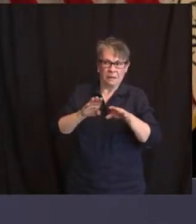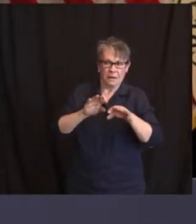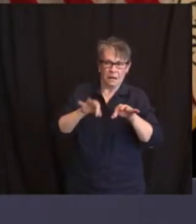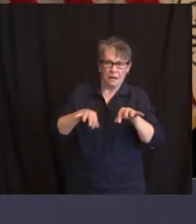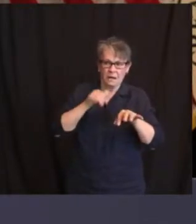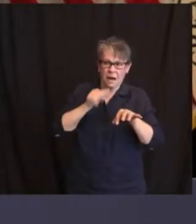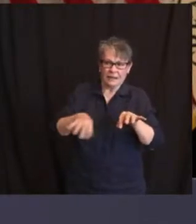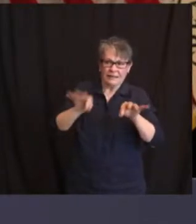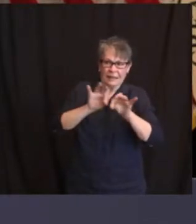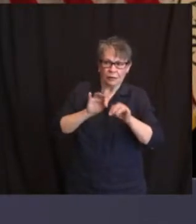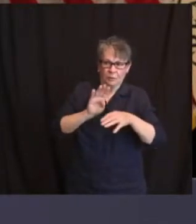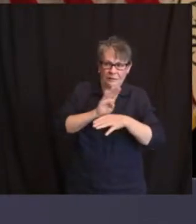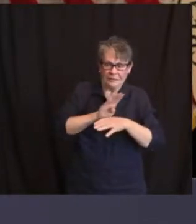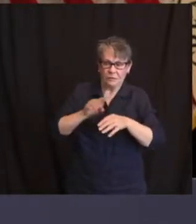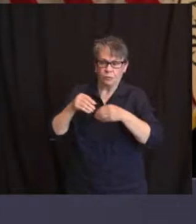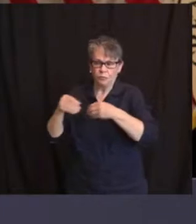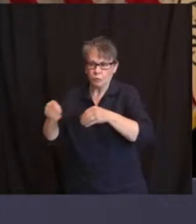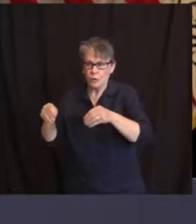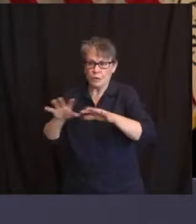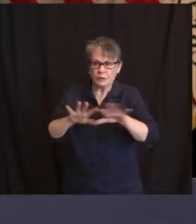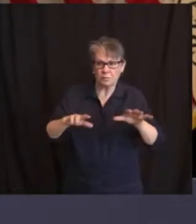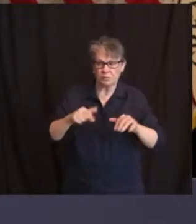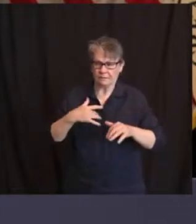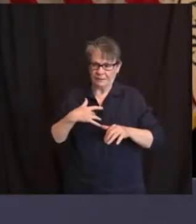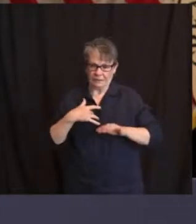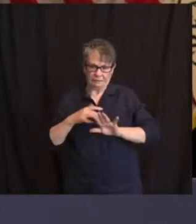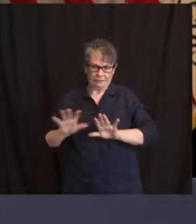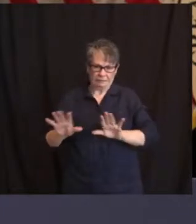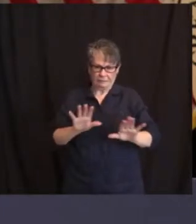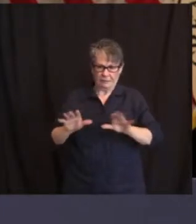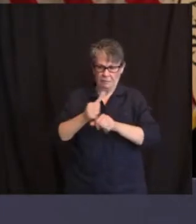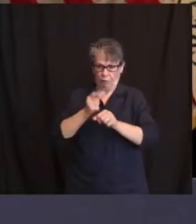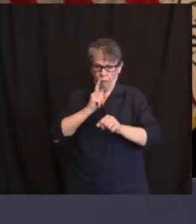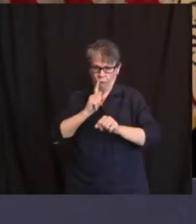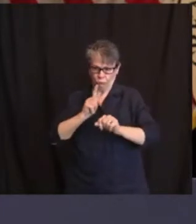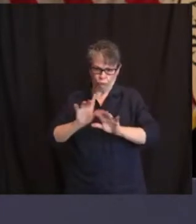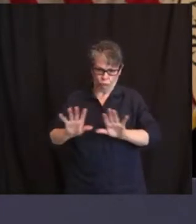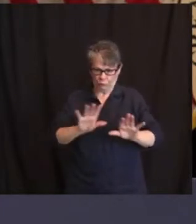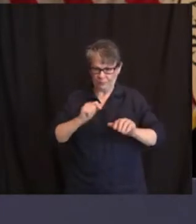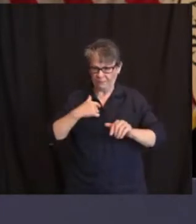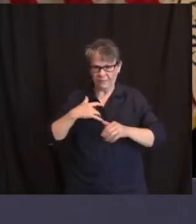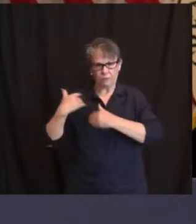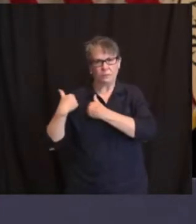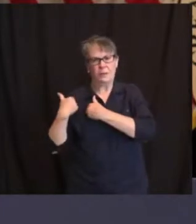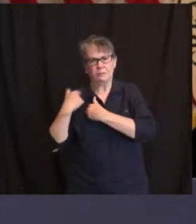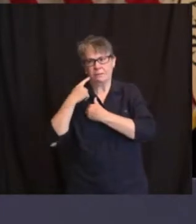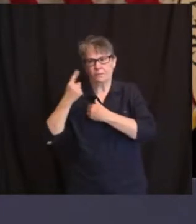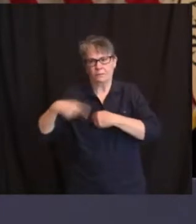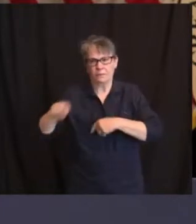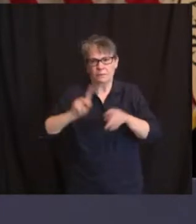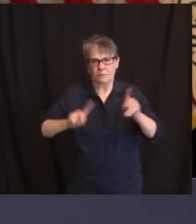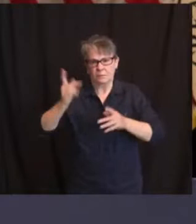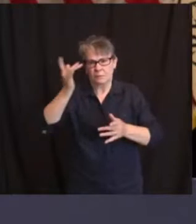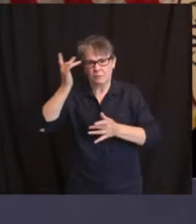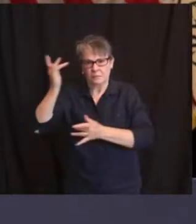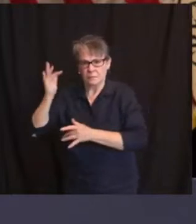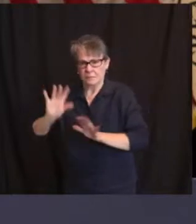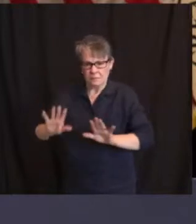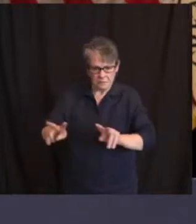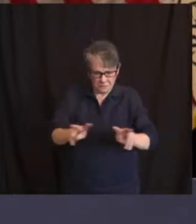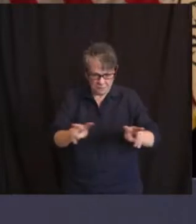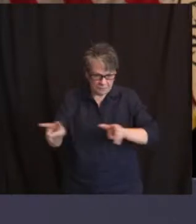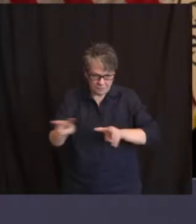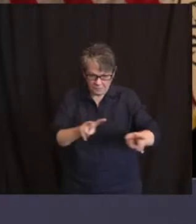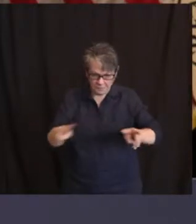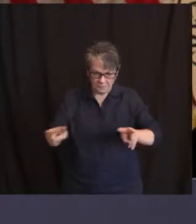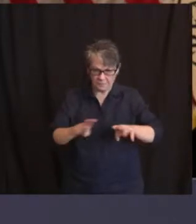Larry, by the way, who's a Englewood native, by the way, there's a lot of Jersey blood in the White House these days. He's yet another